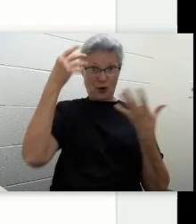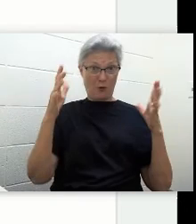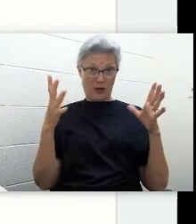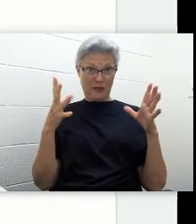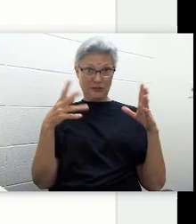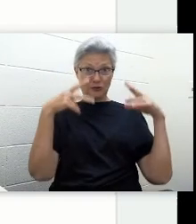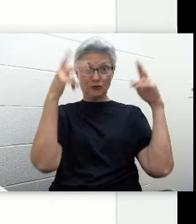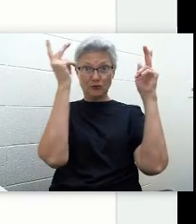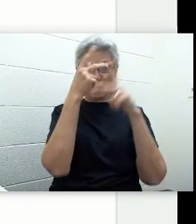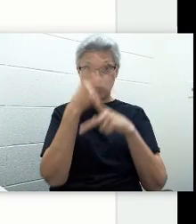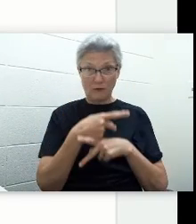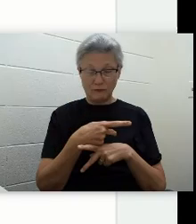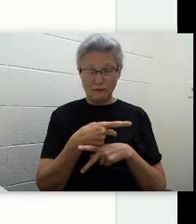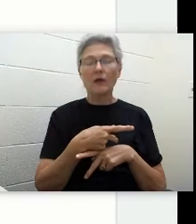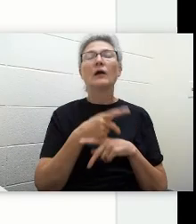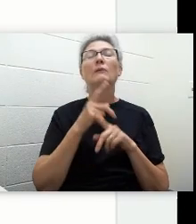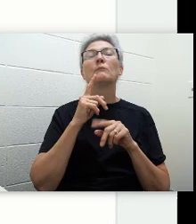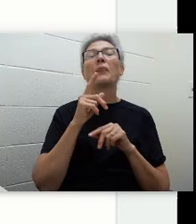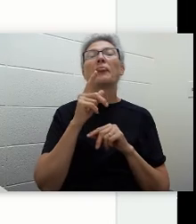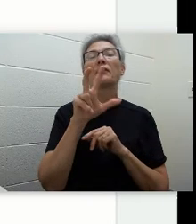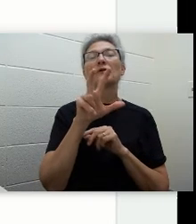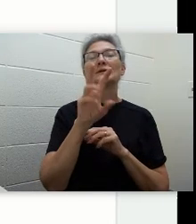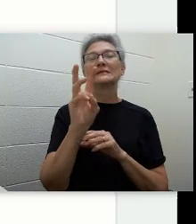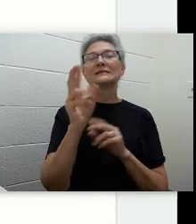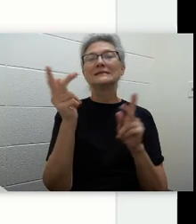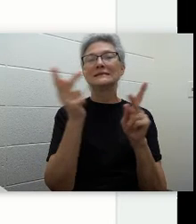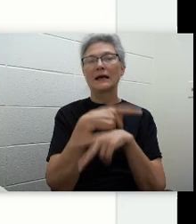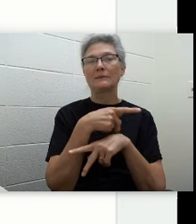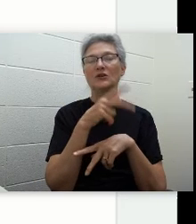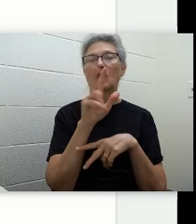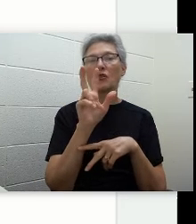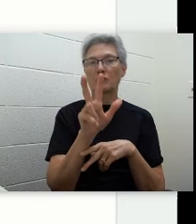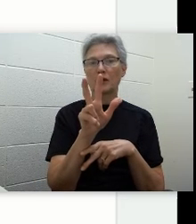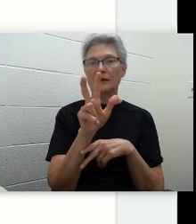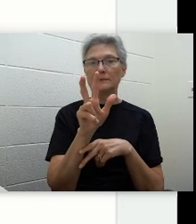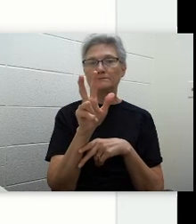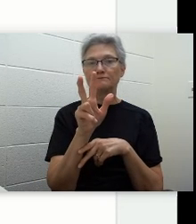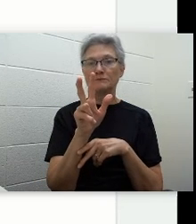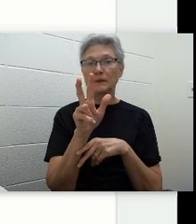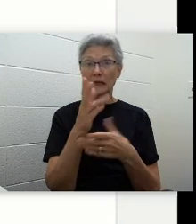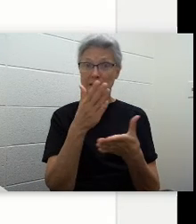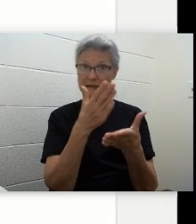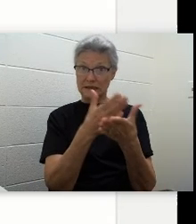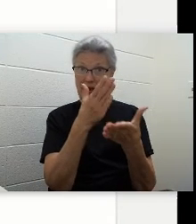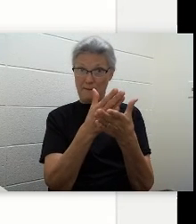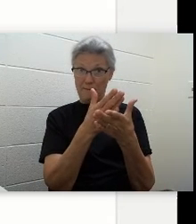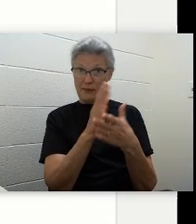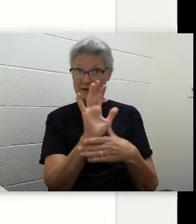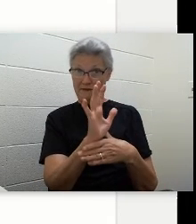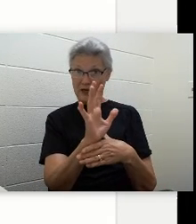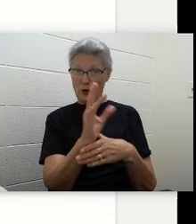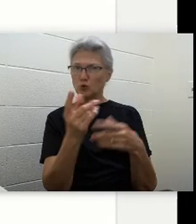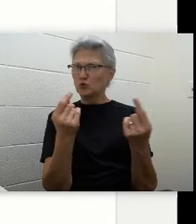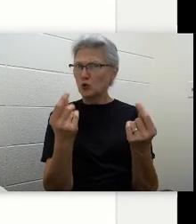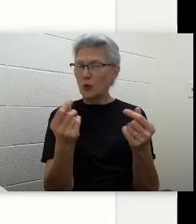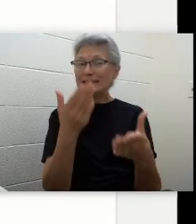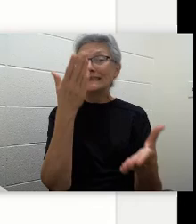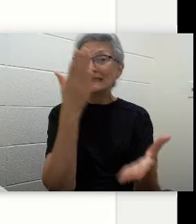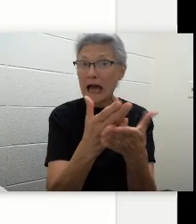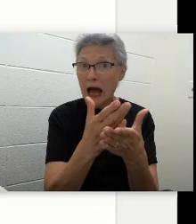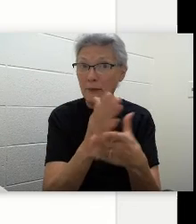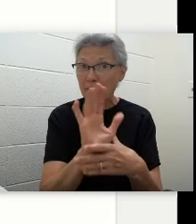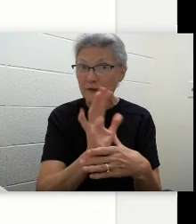solve 36 times 3. I'm going to ask you to go ahead and pause the video. What are we going to do? Pause